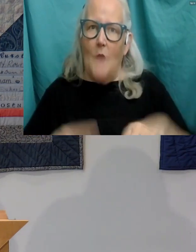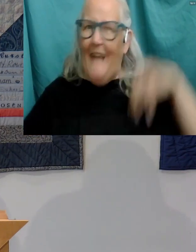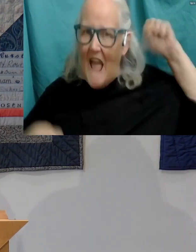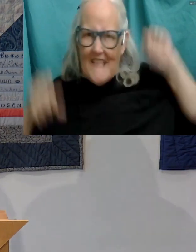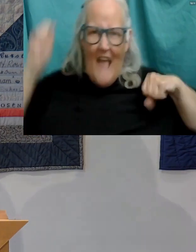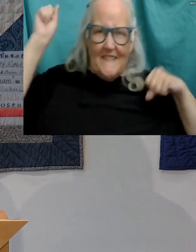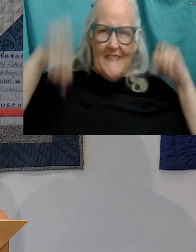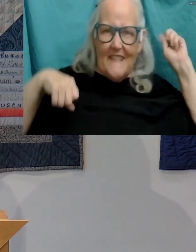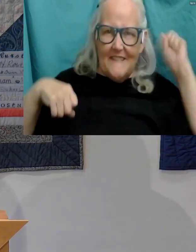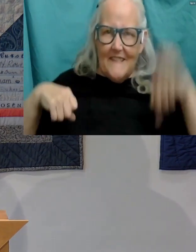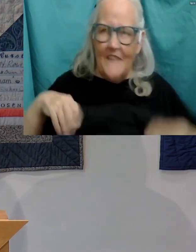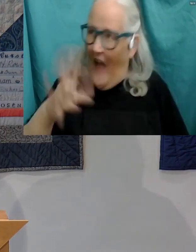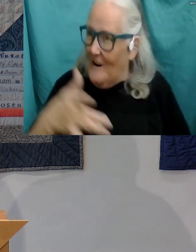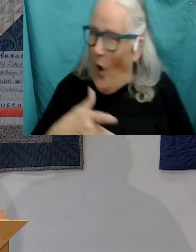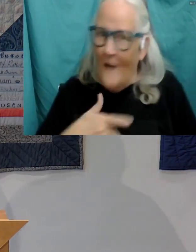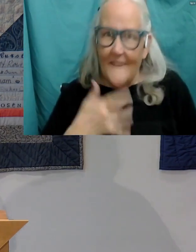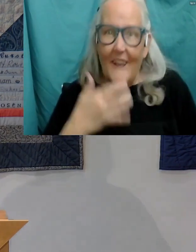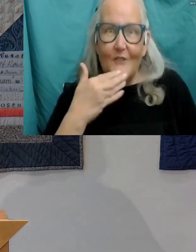doesn't it?